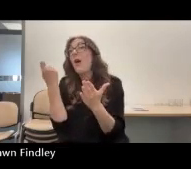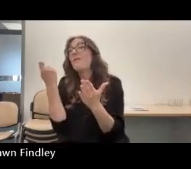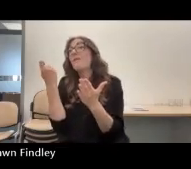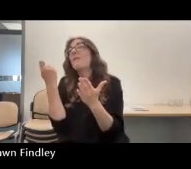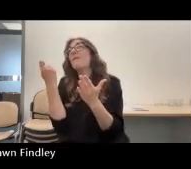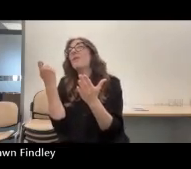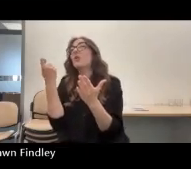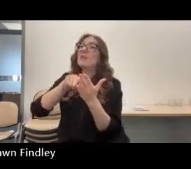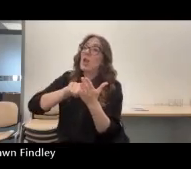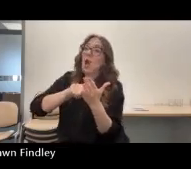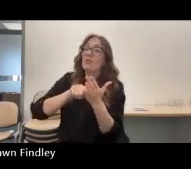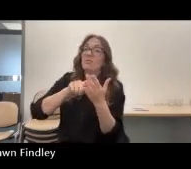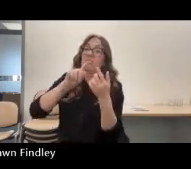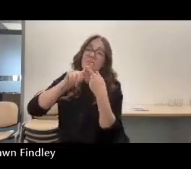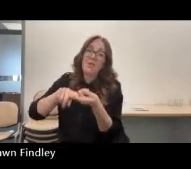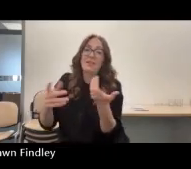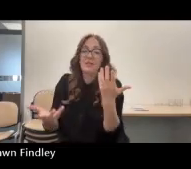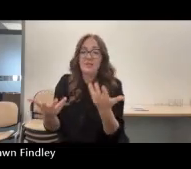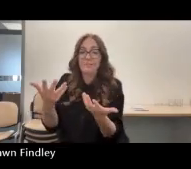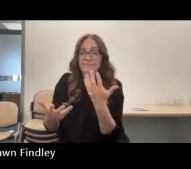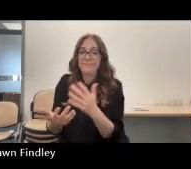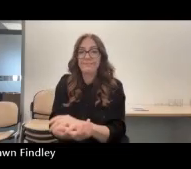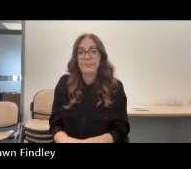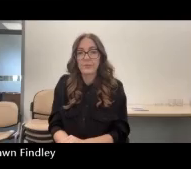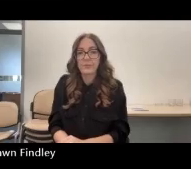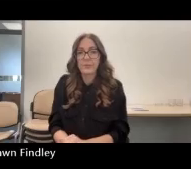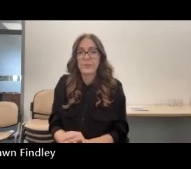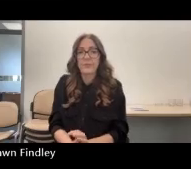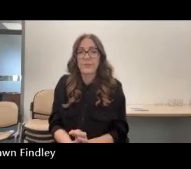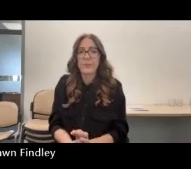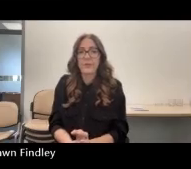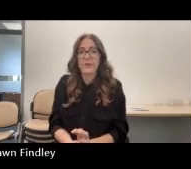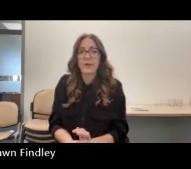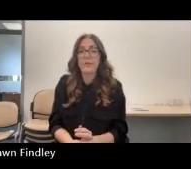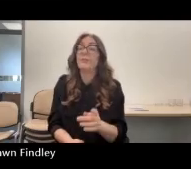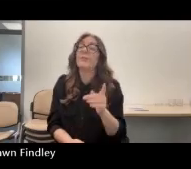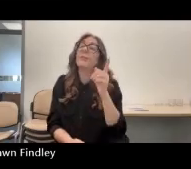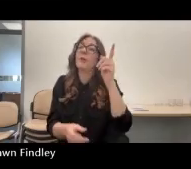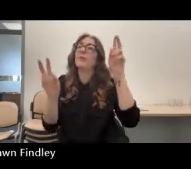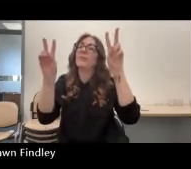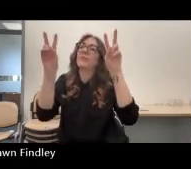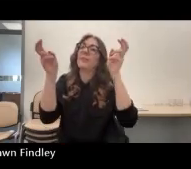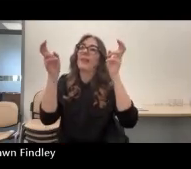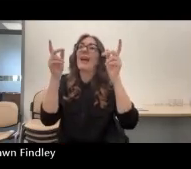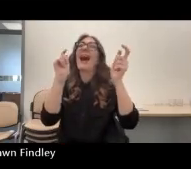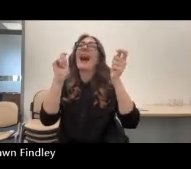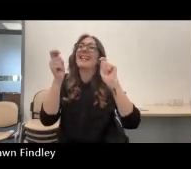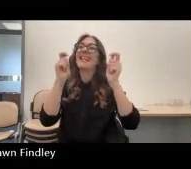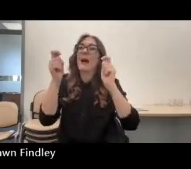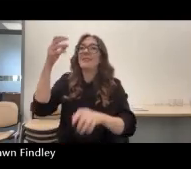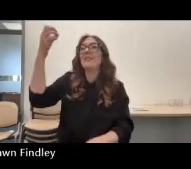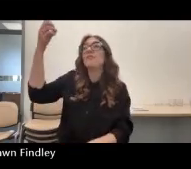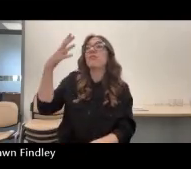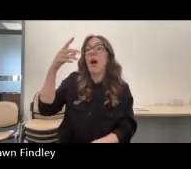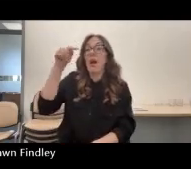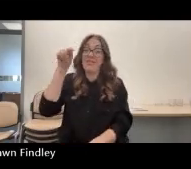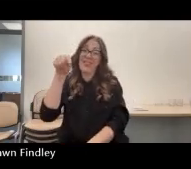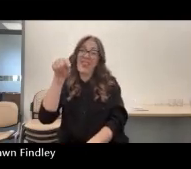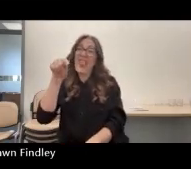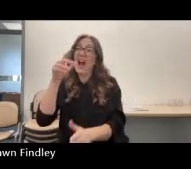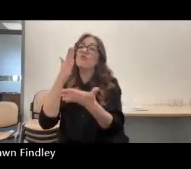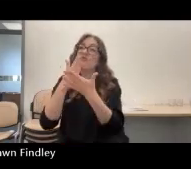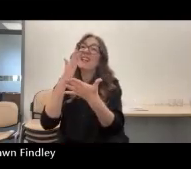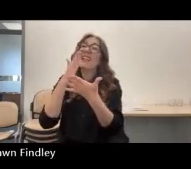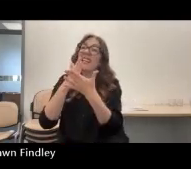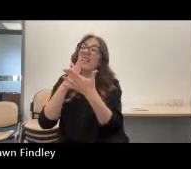Adaptive brightness is designed for people with full sight. So I've got full sight, so for me,